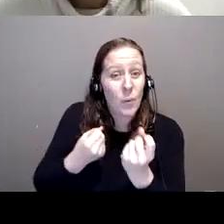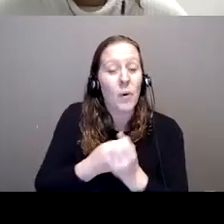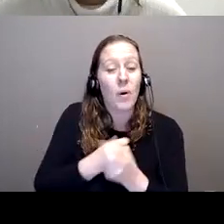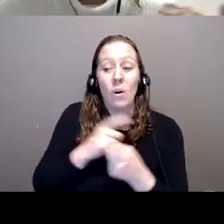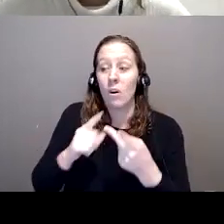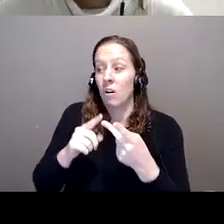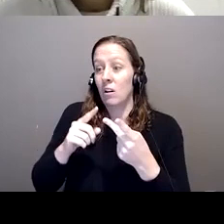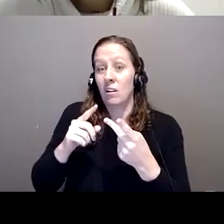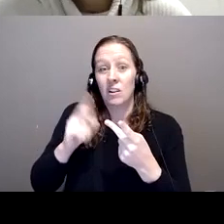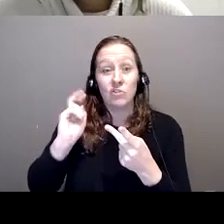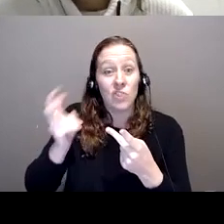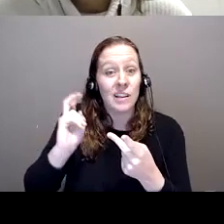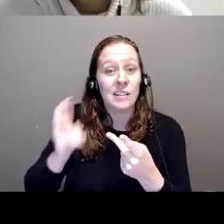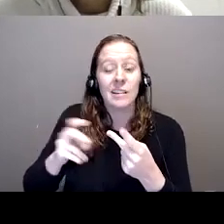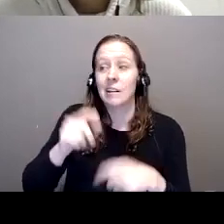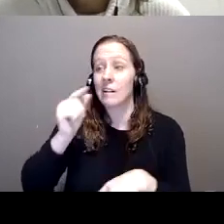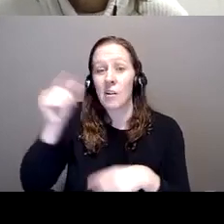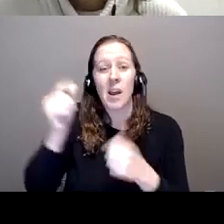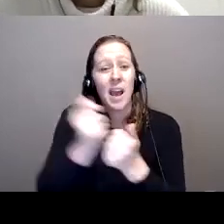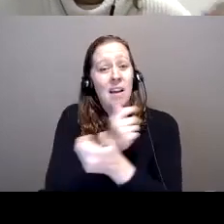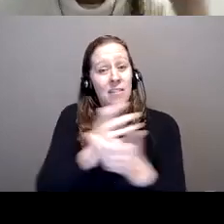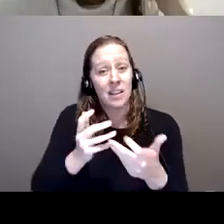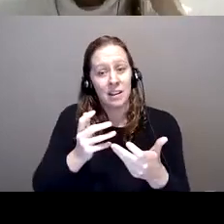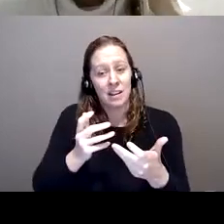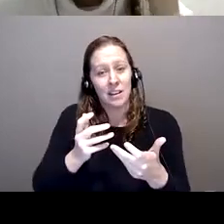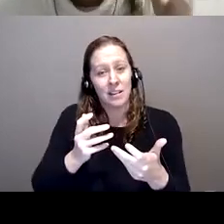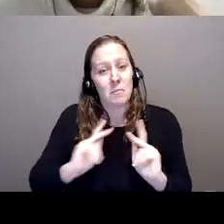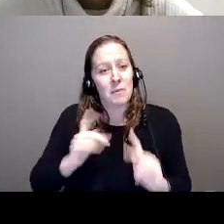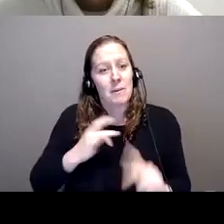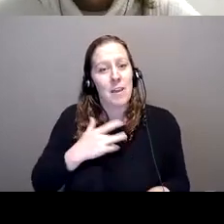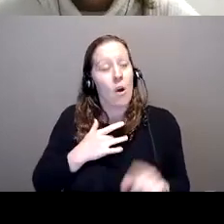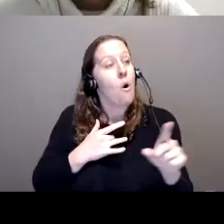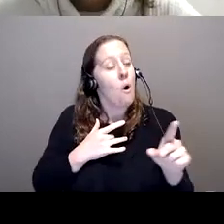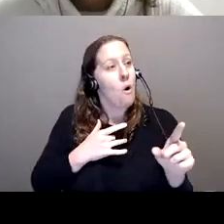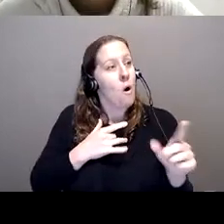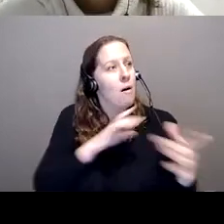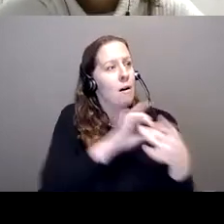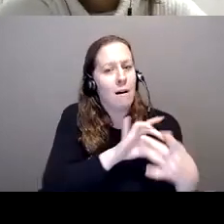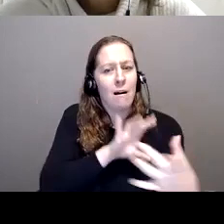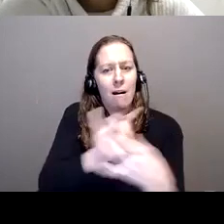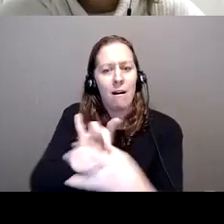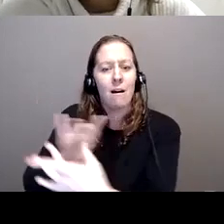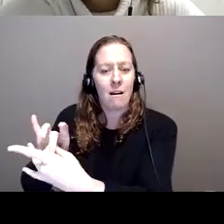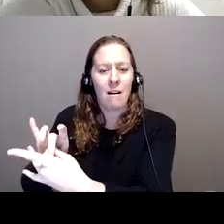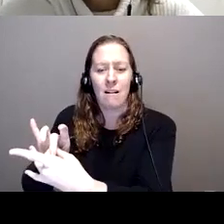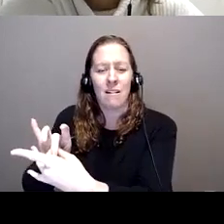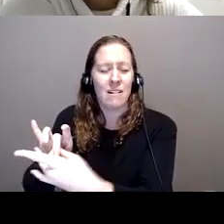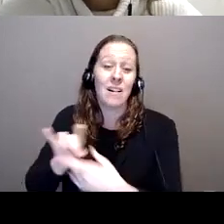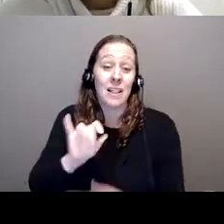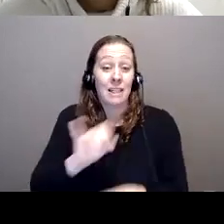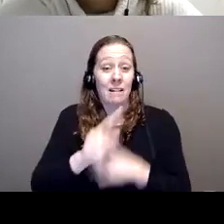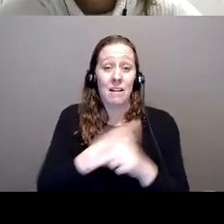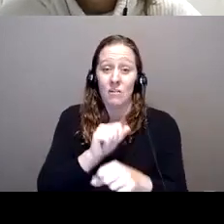our transit, in all those ways. And so we're really, believe that that work is so important, and that